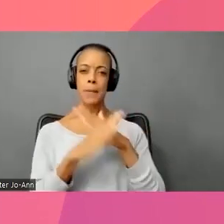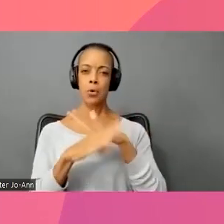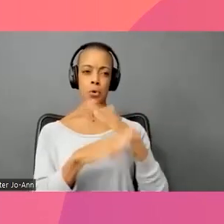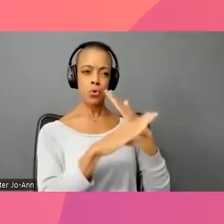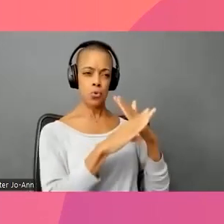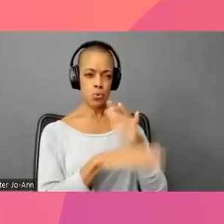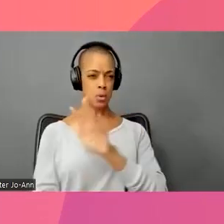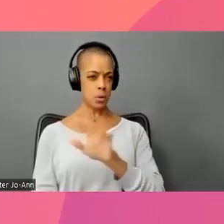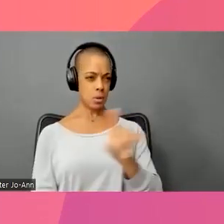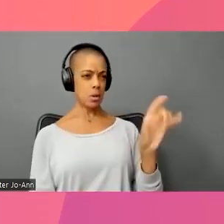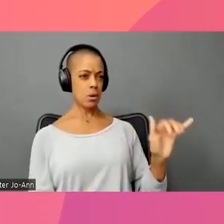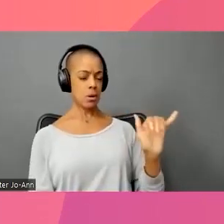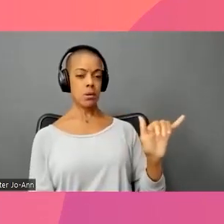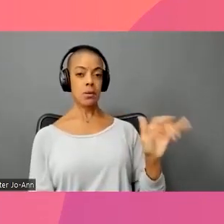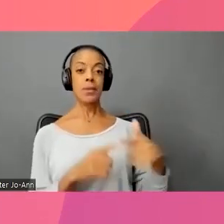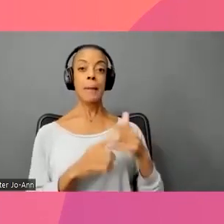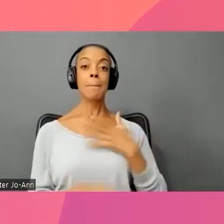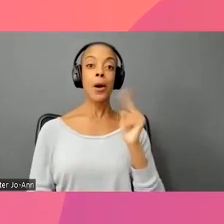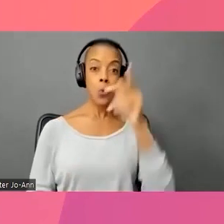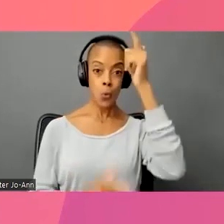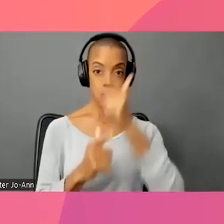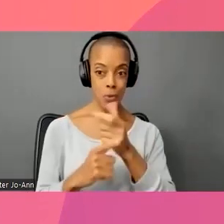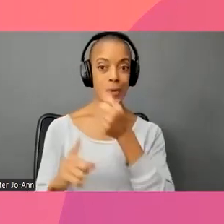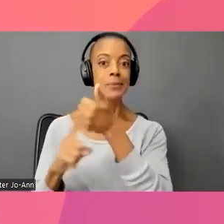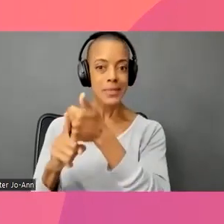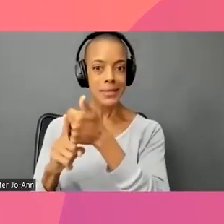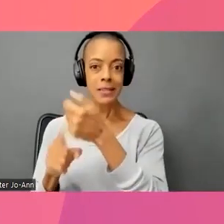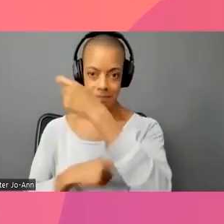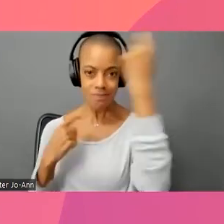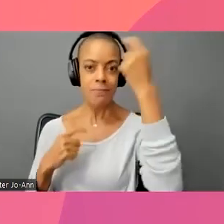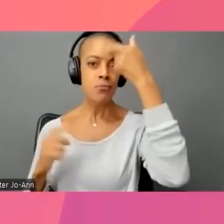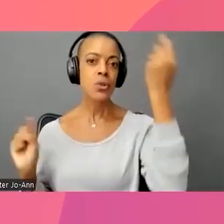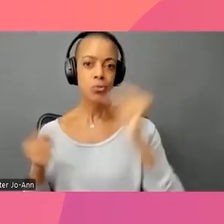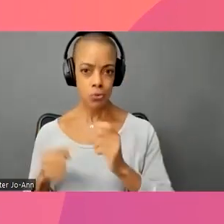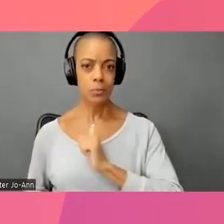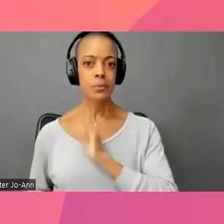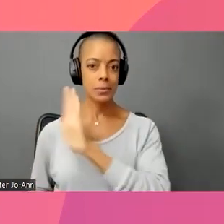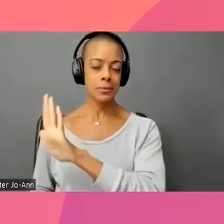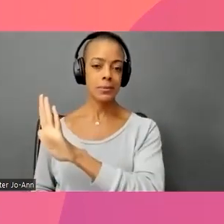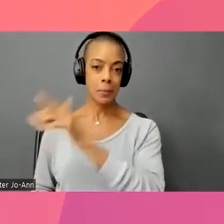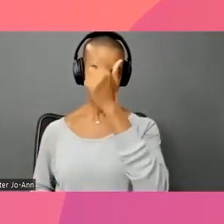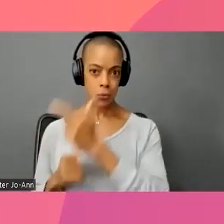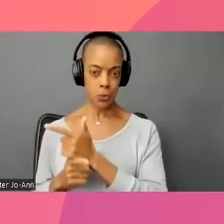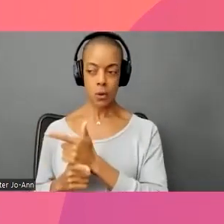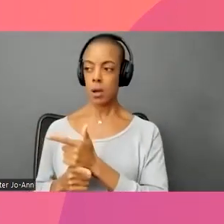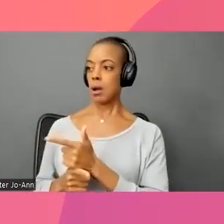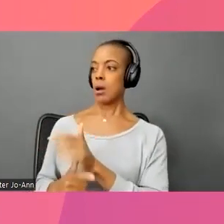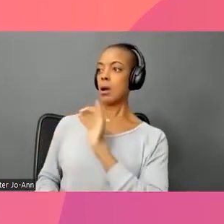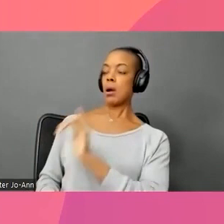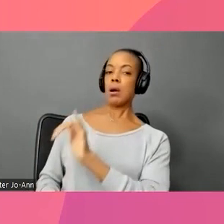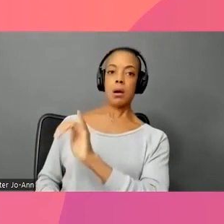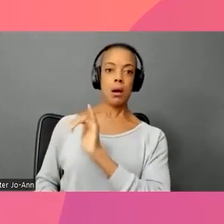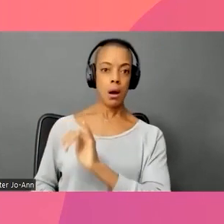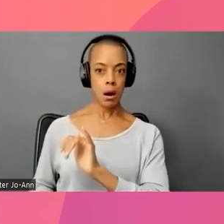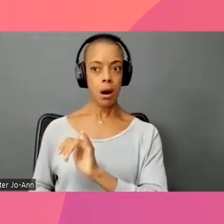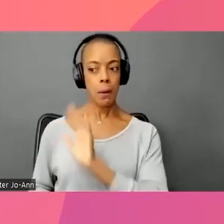much in my life changed when my own brother had a traumatic brain injury. And from these experiences, I got firsthand experiences